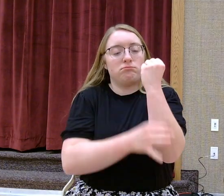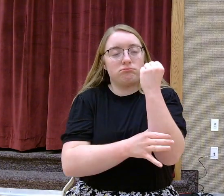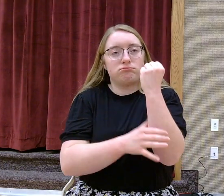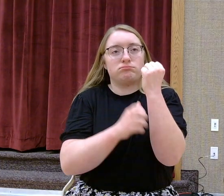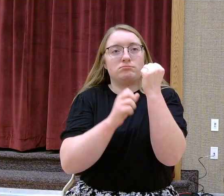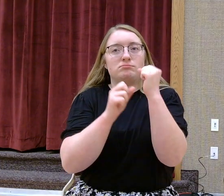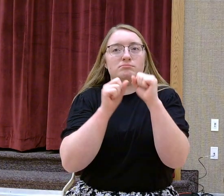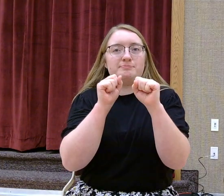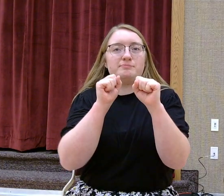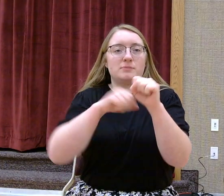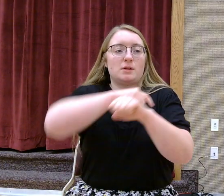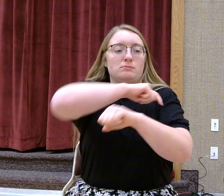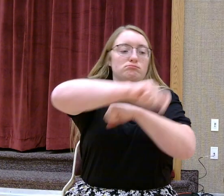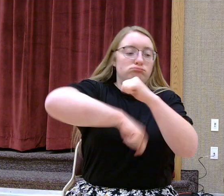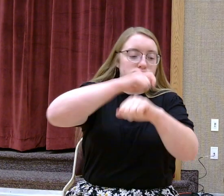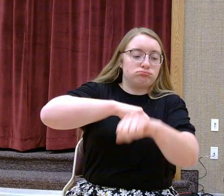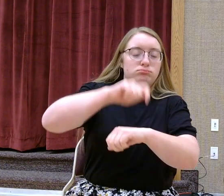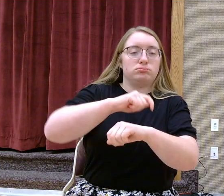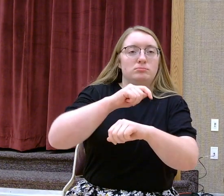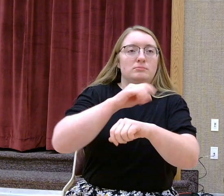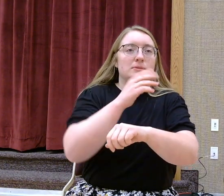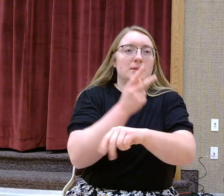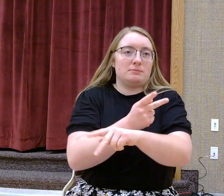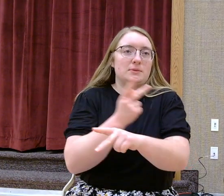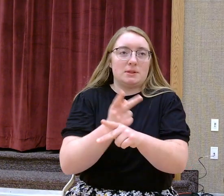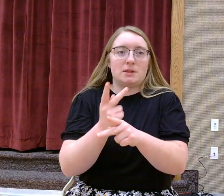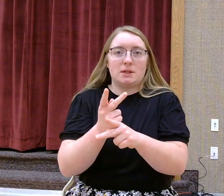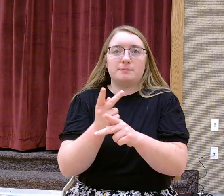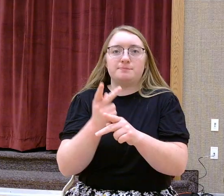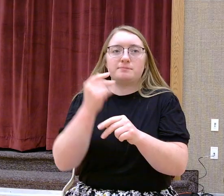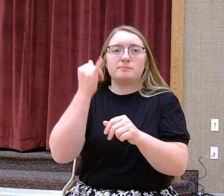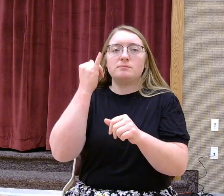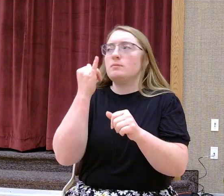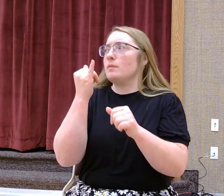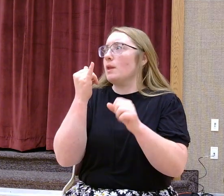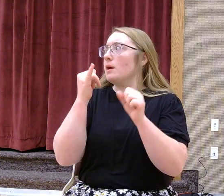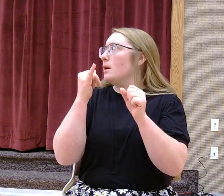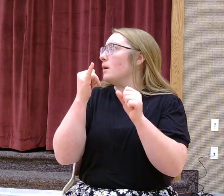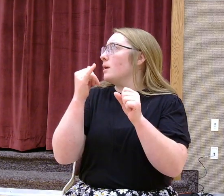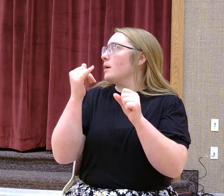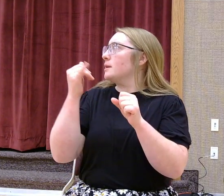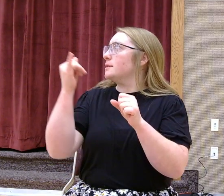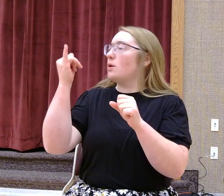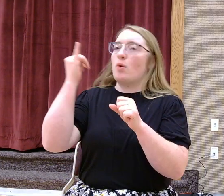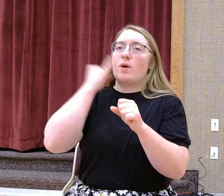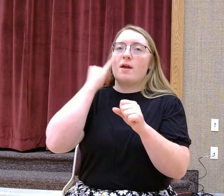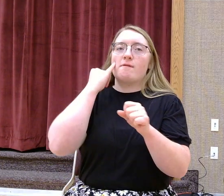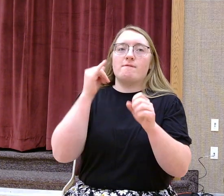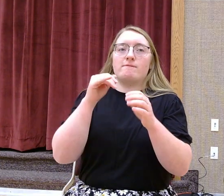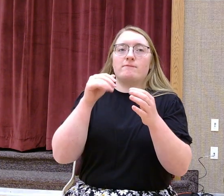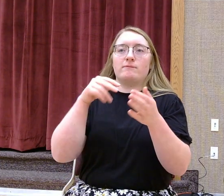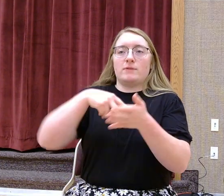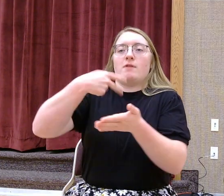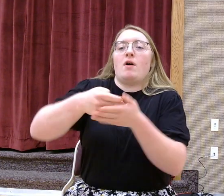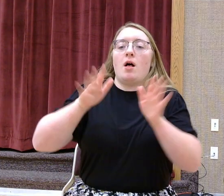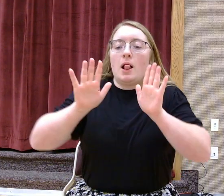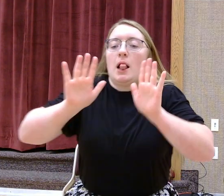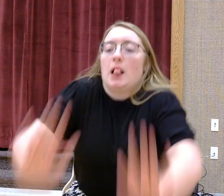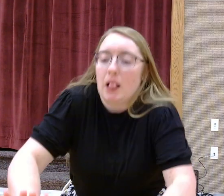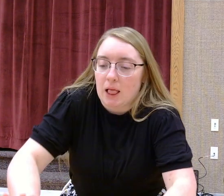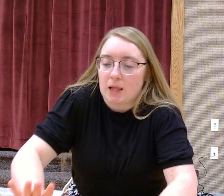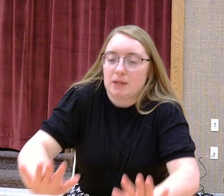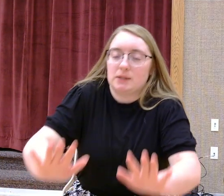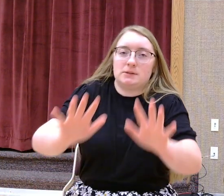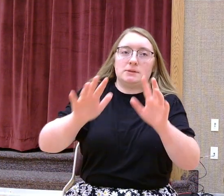out, what we call a foosh, a fall on outstretched hand. That's a foosh injury, and they have what's called a